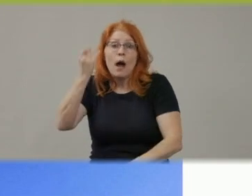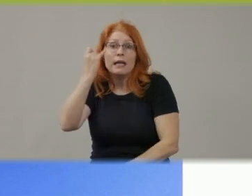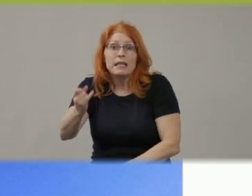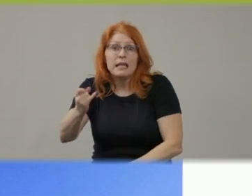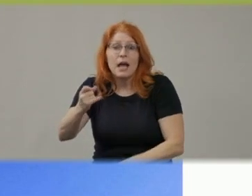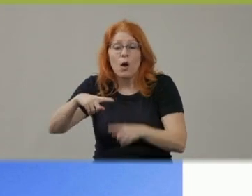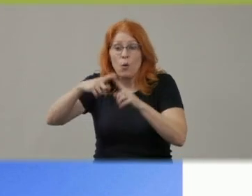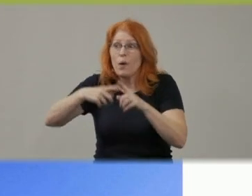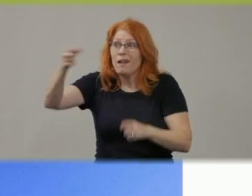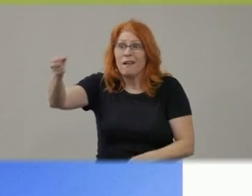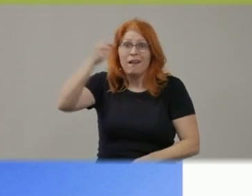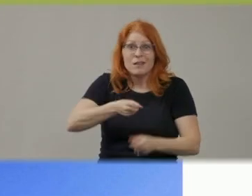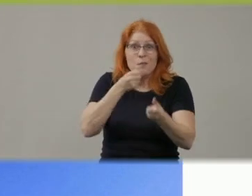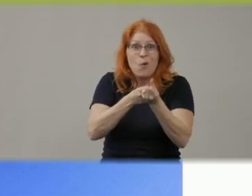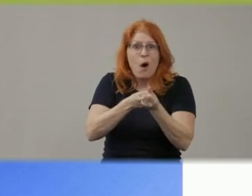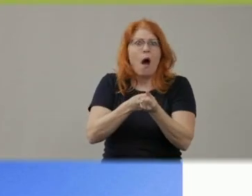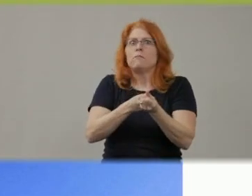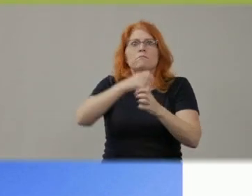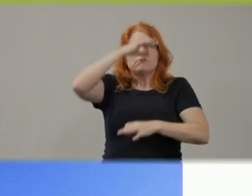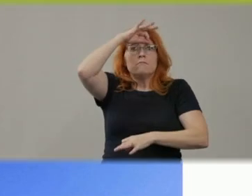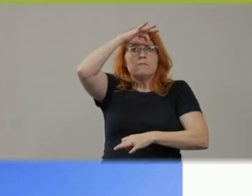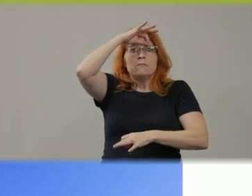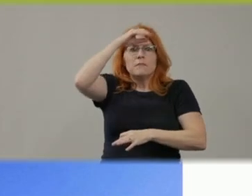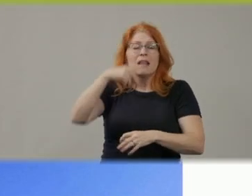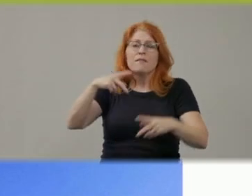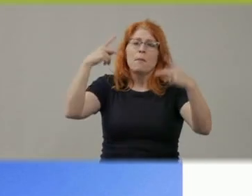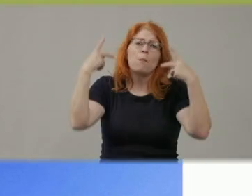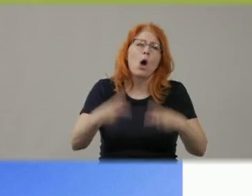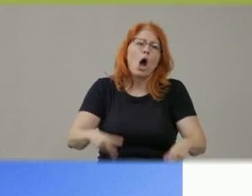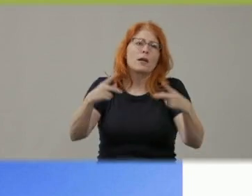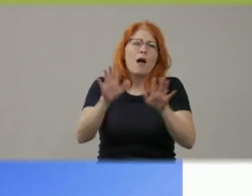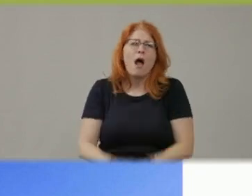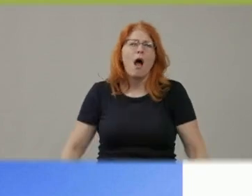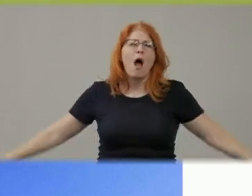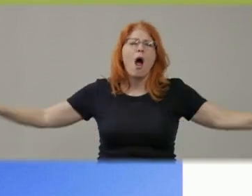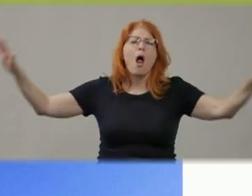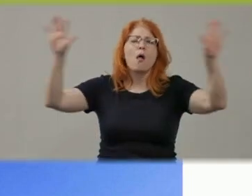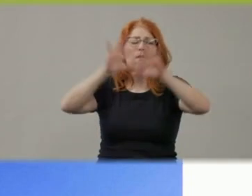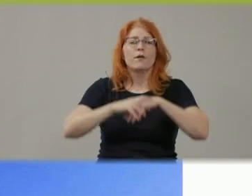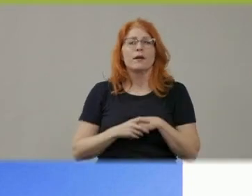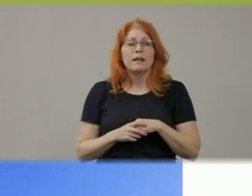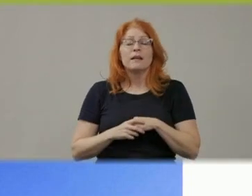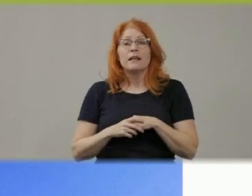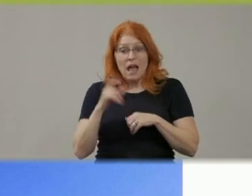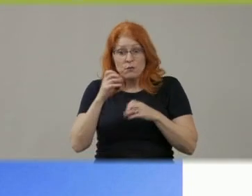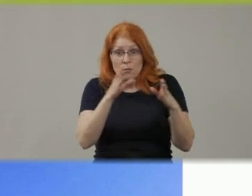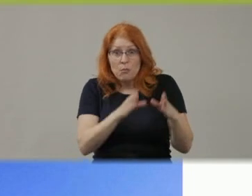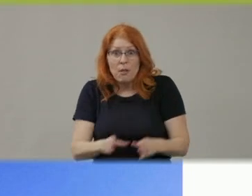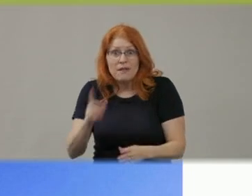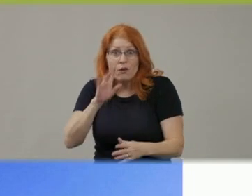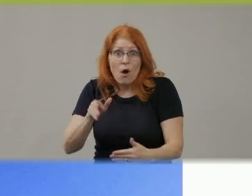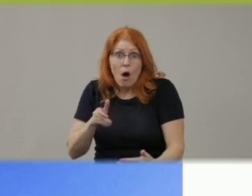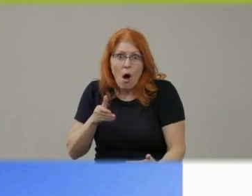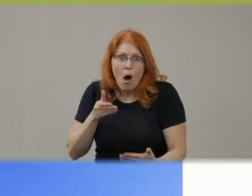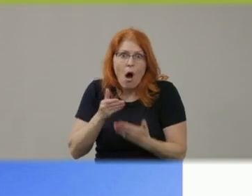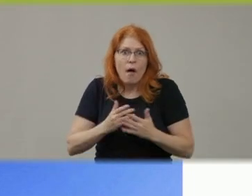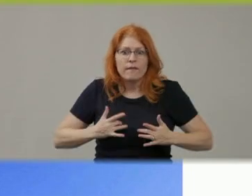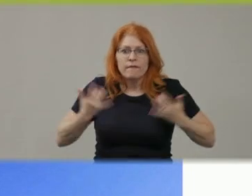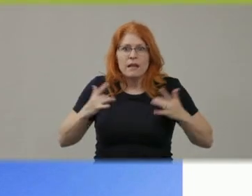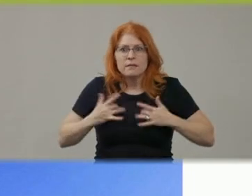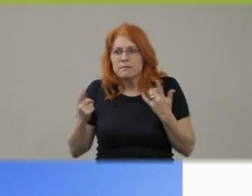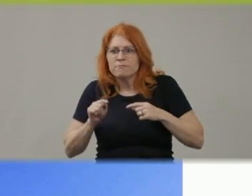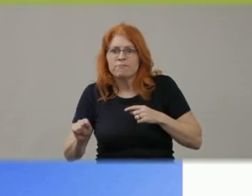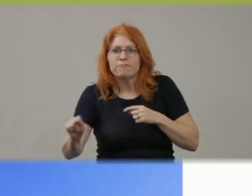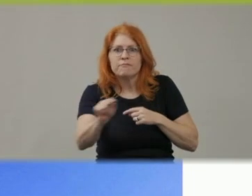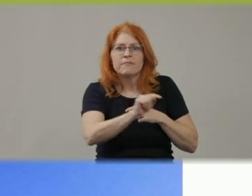brought on to support it. They have parties throughout the valley, and we have to plan for all of those events. And so